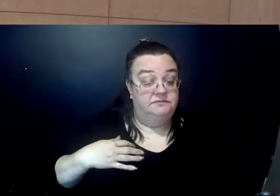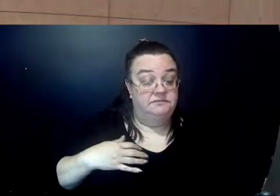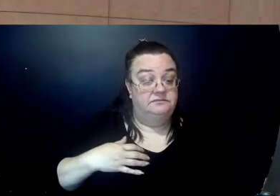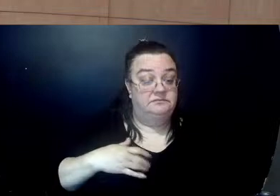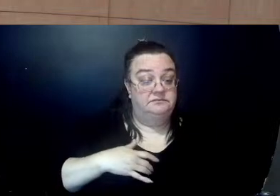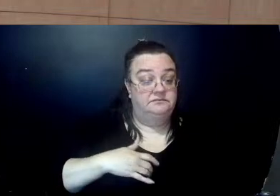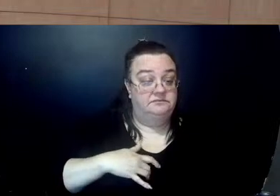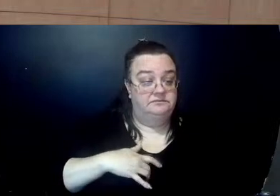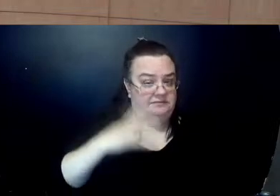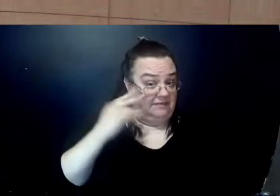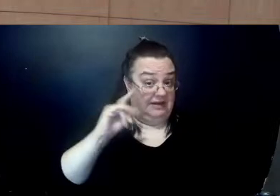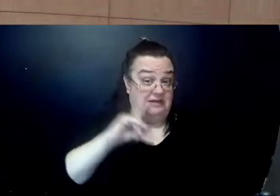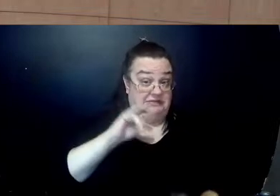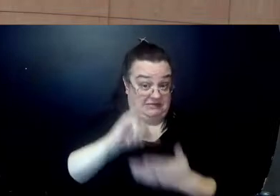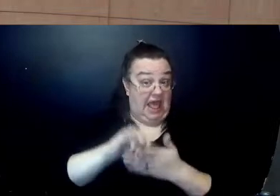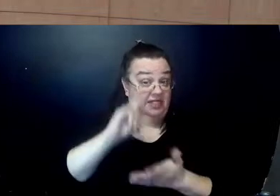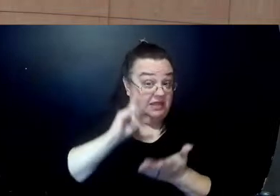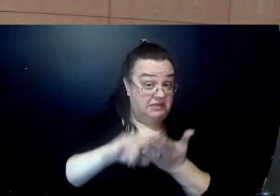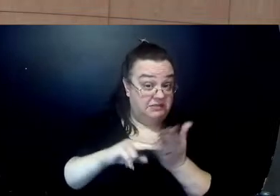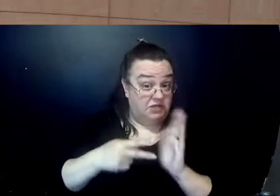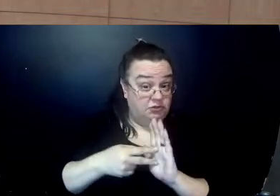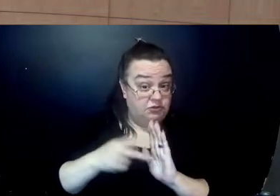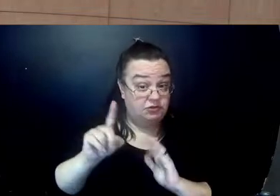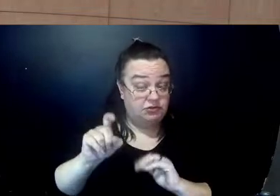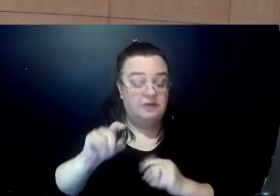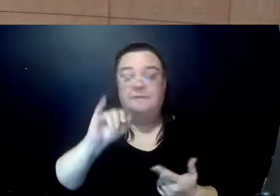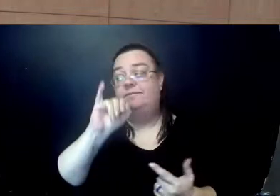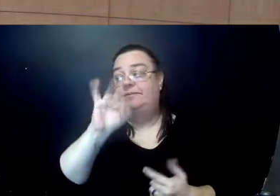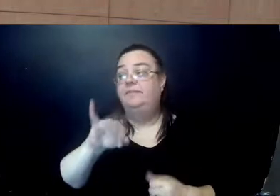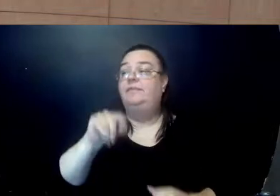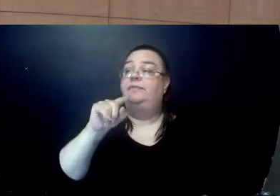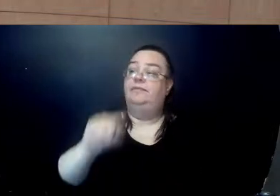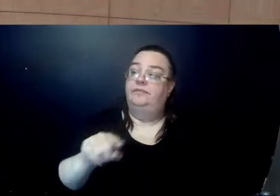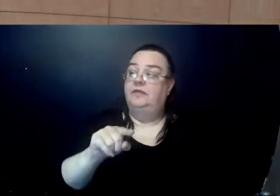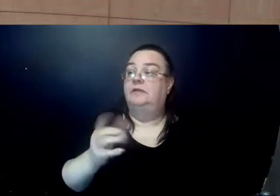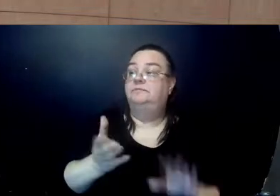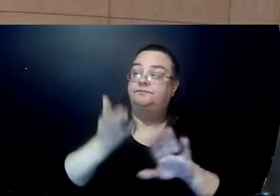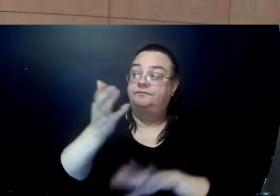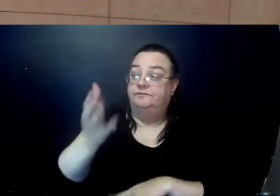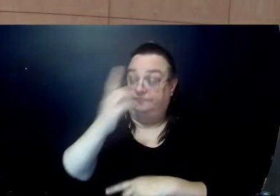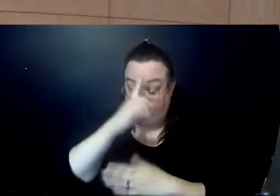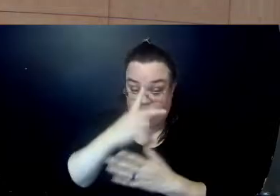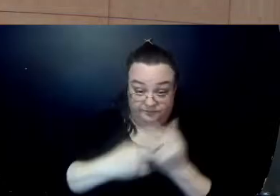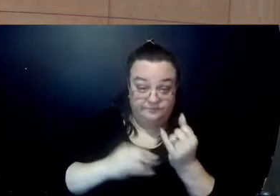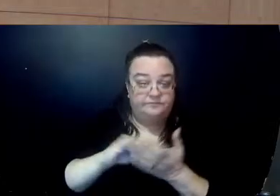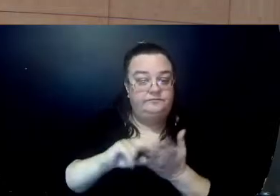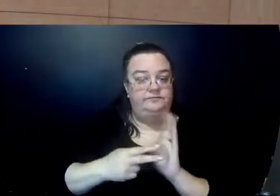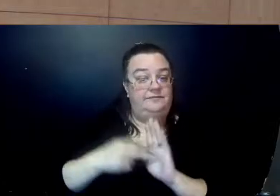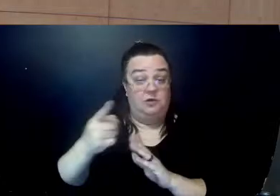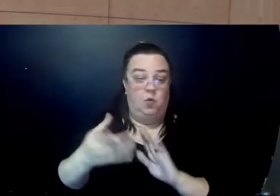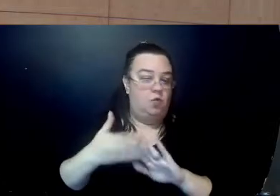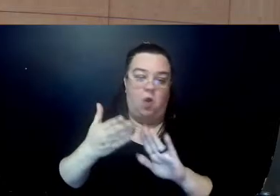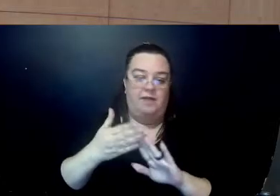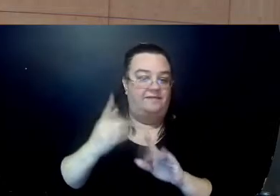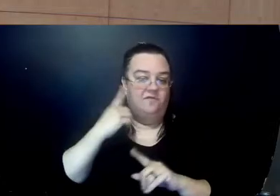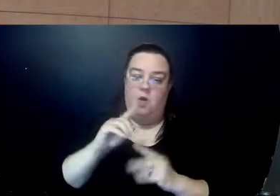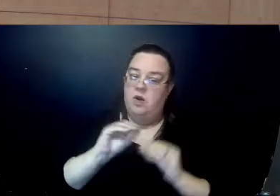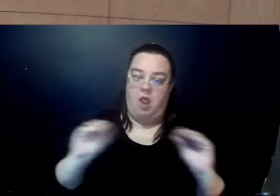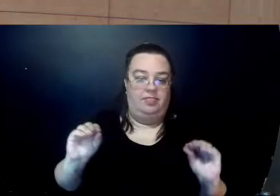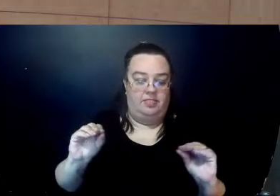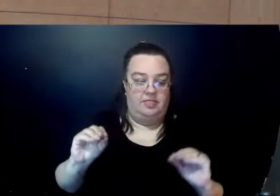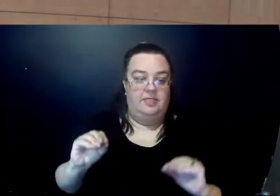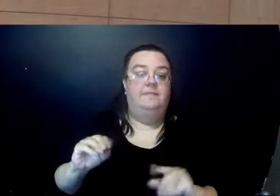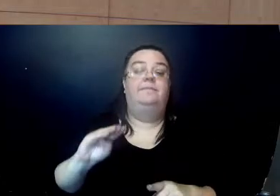is that the intention? That if you submit for both, that means you're running for neither?